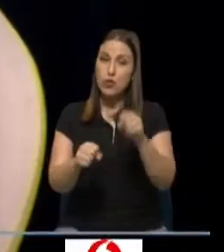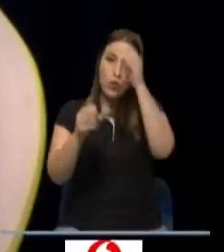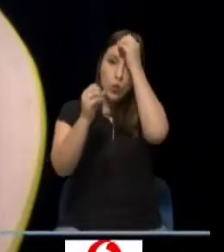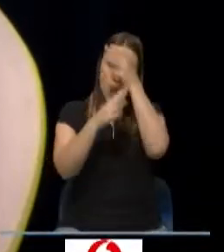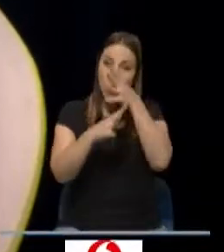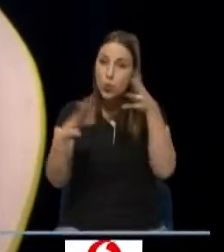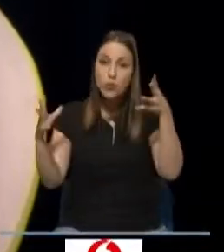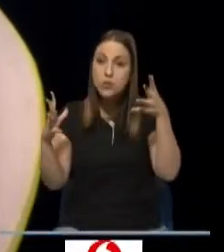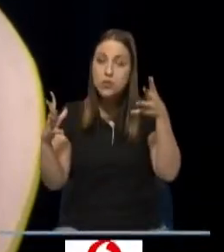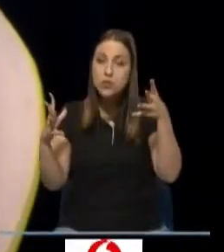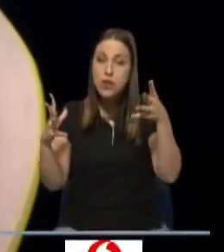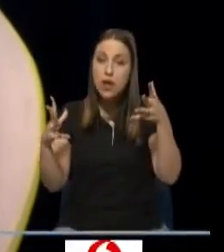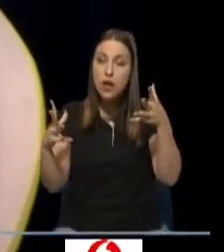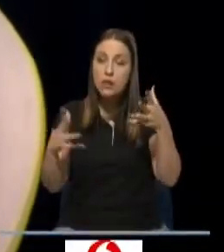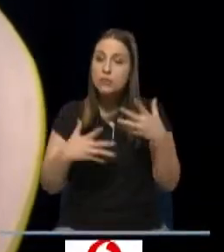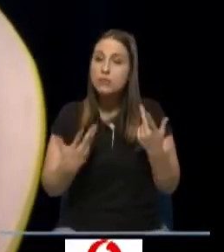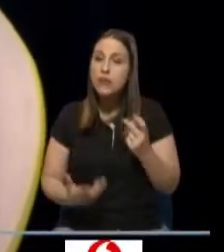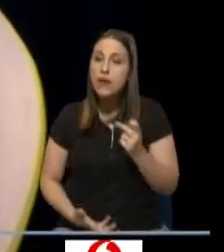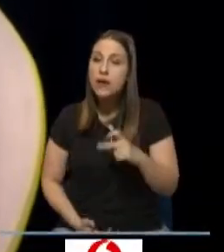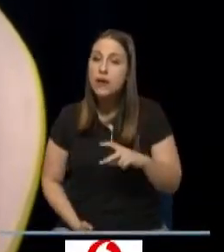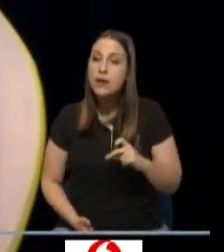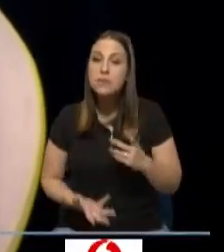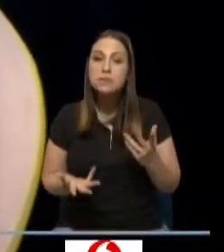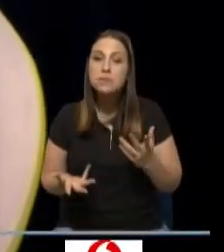who kept the network, who were left with the network. And so